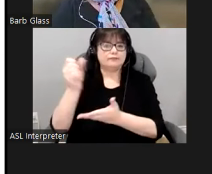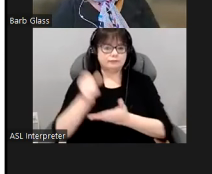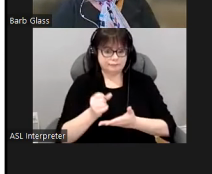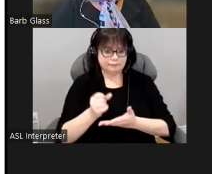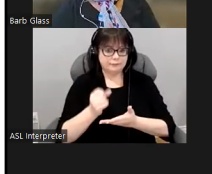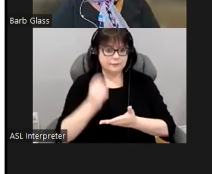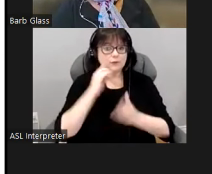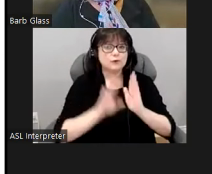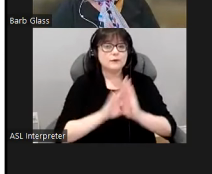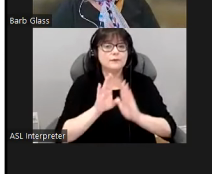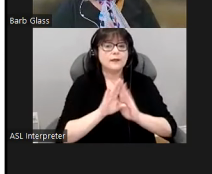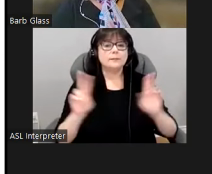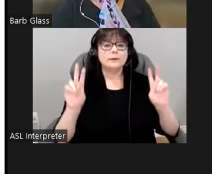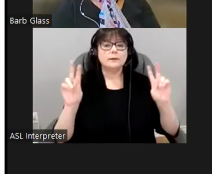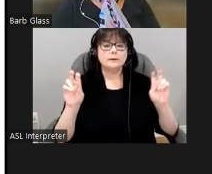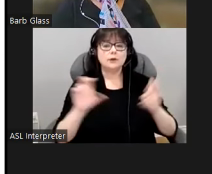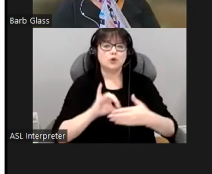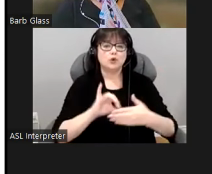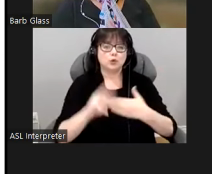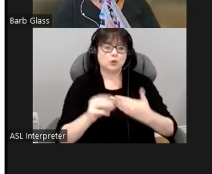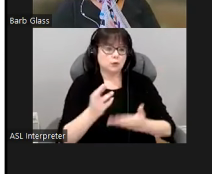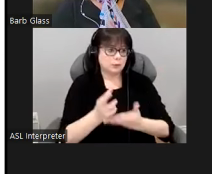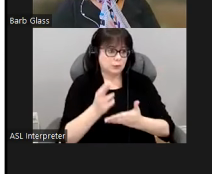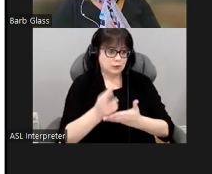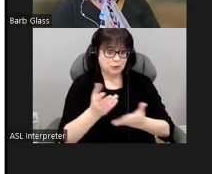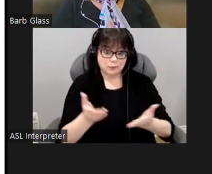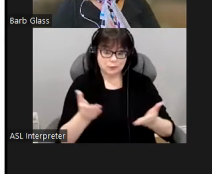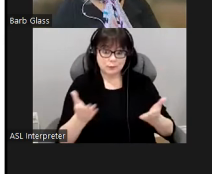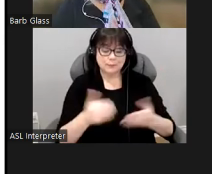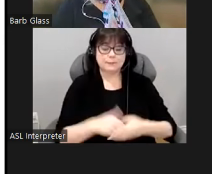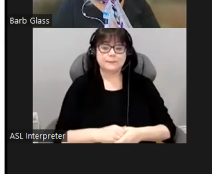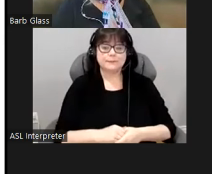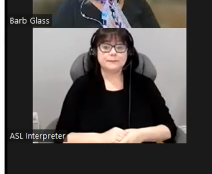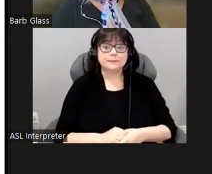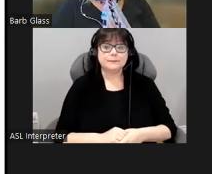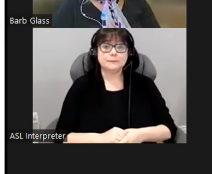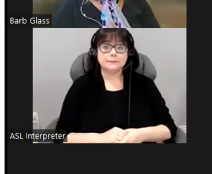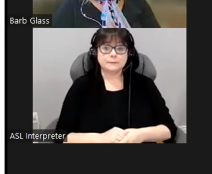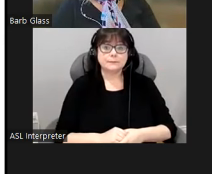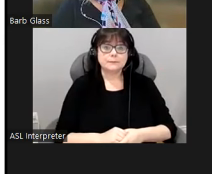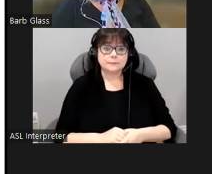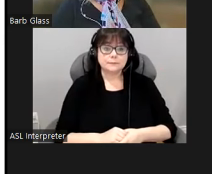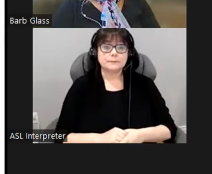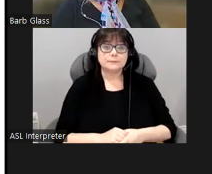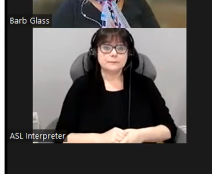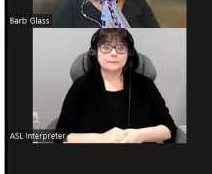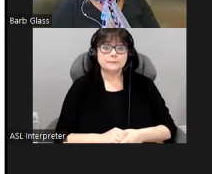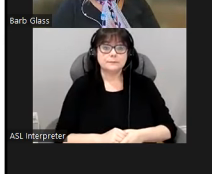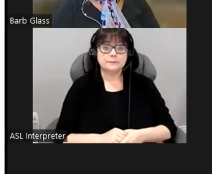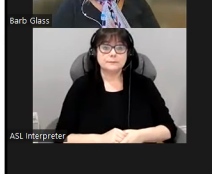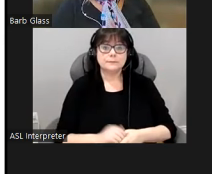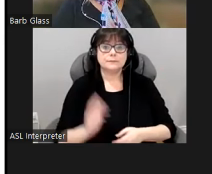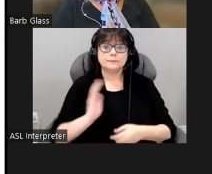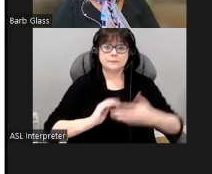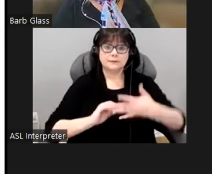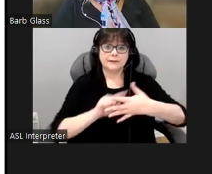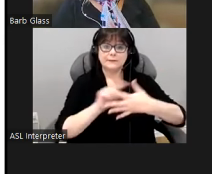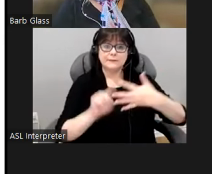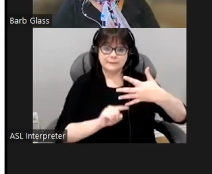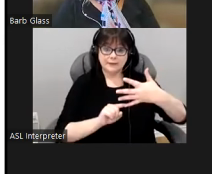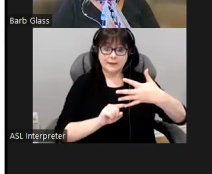curriculum resources. And we were invited to apply under 4 of the 5 Skills for